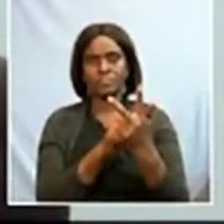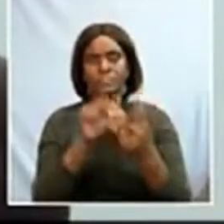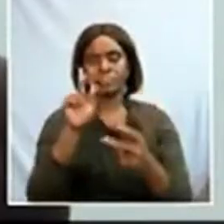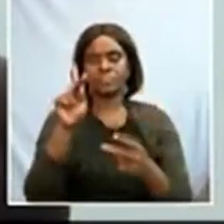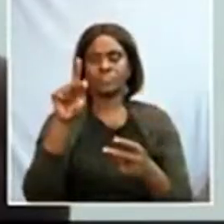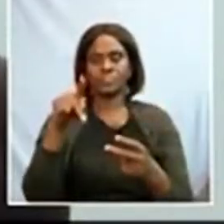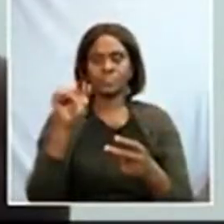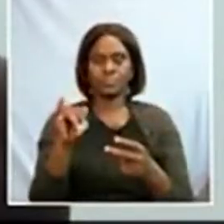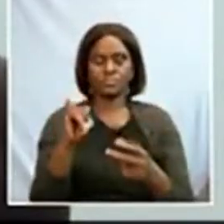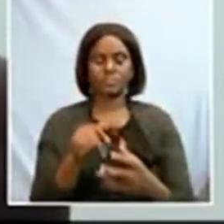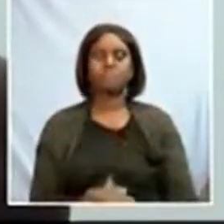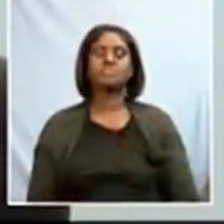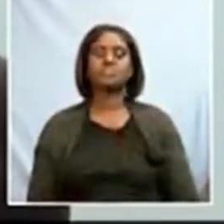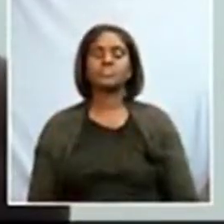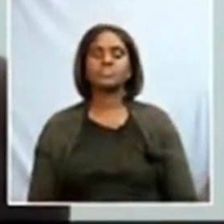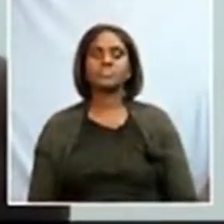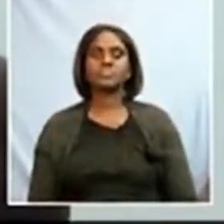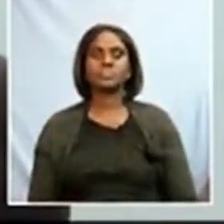KPIs.